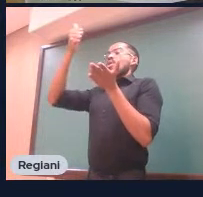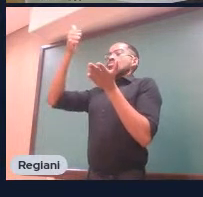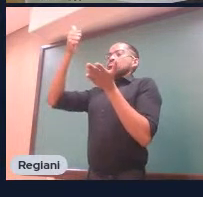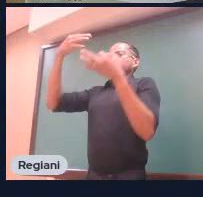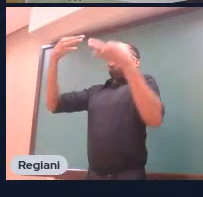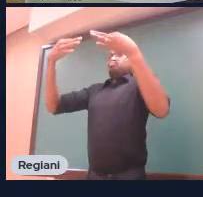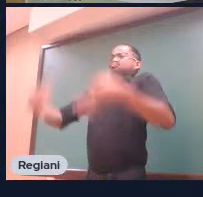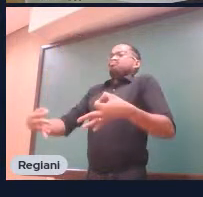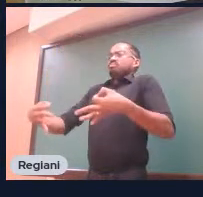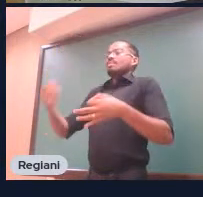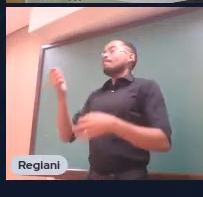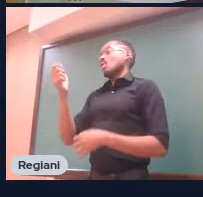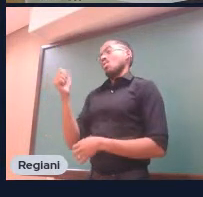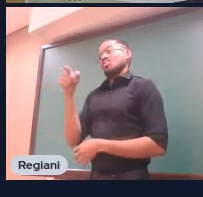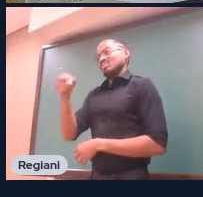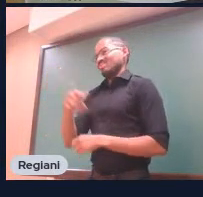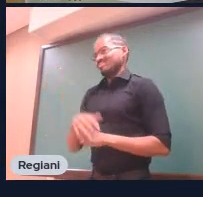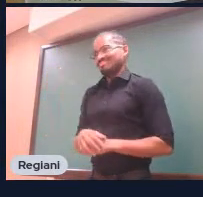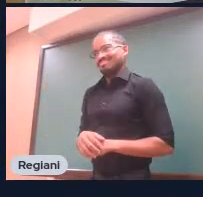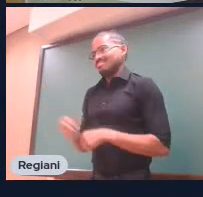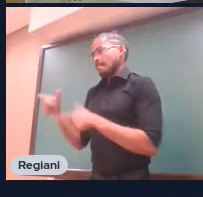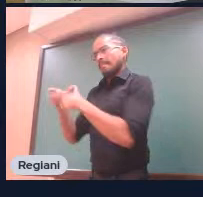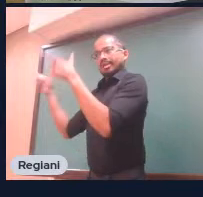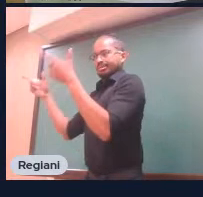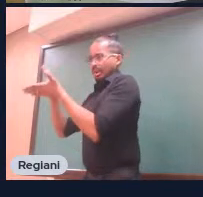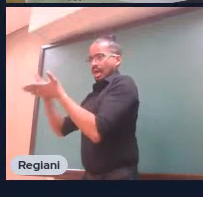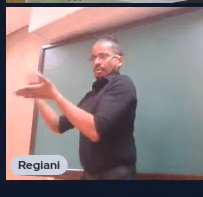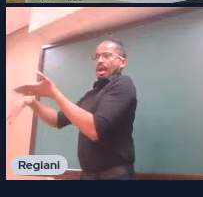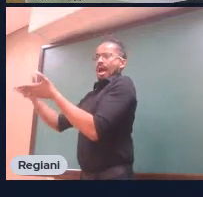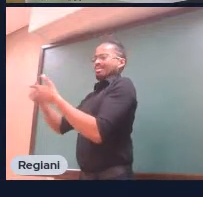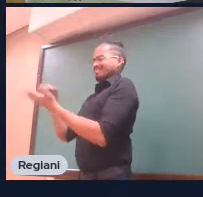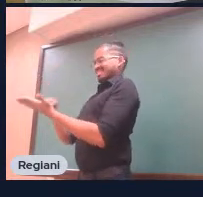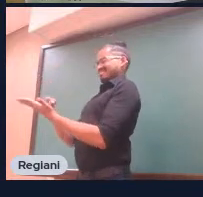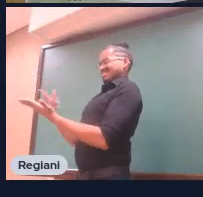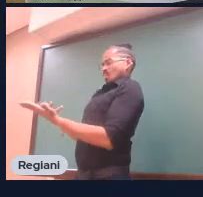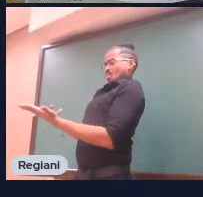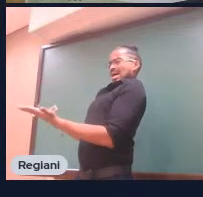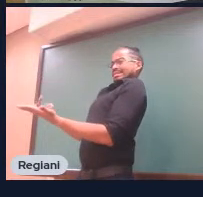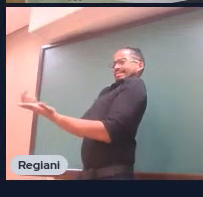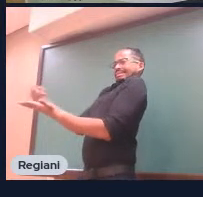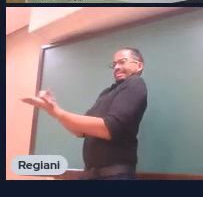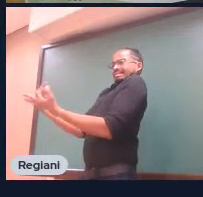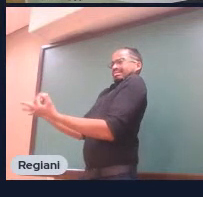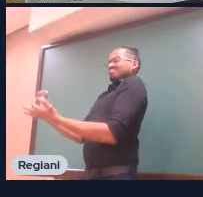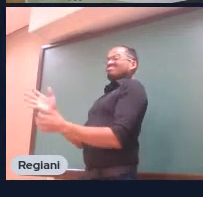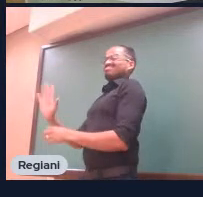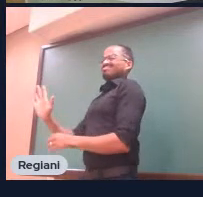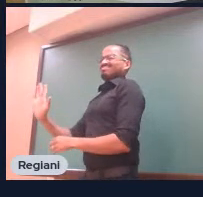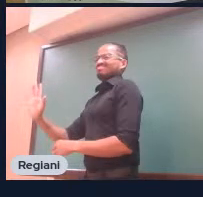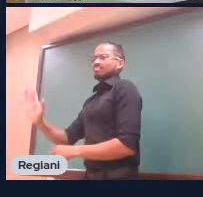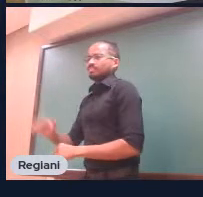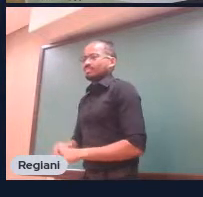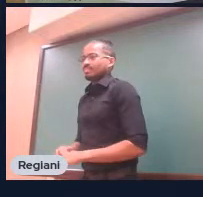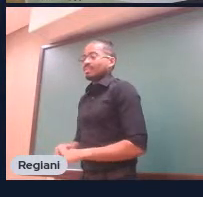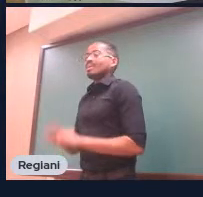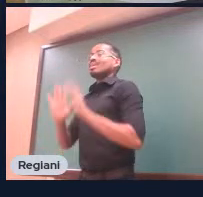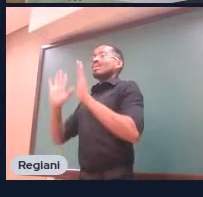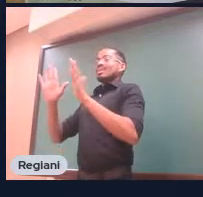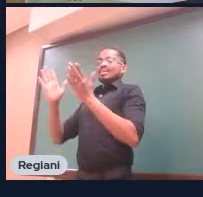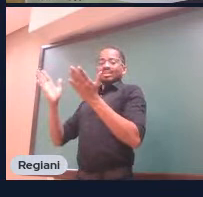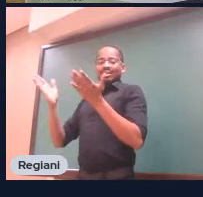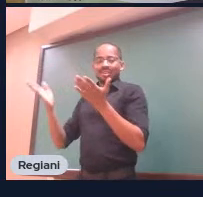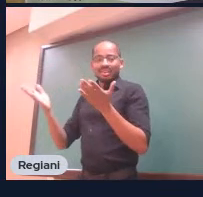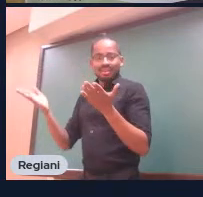don't even know they need dictionaries. Users know that it was a hard job to make a dictionary, to just a